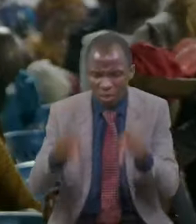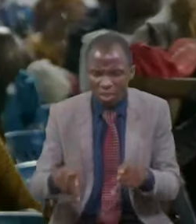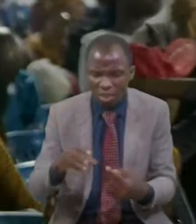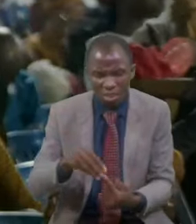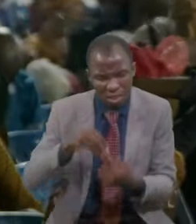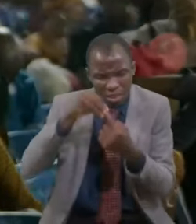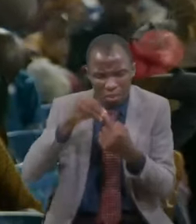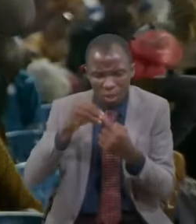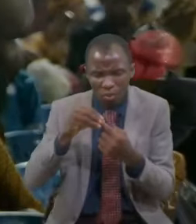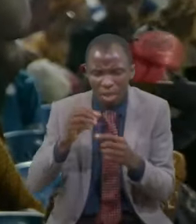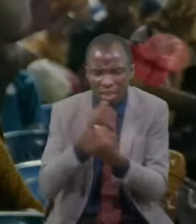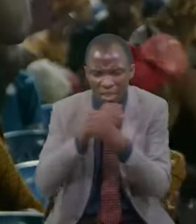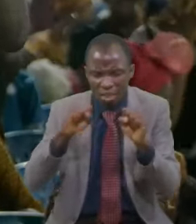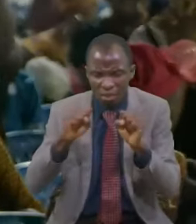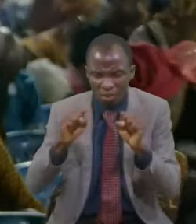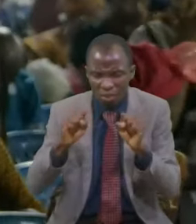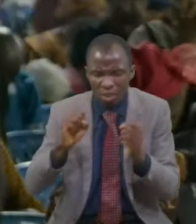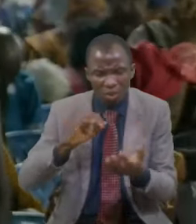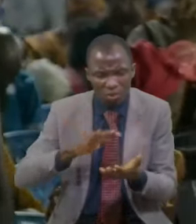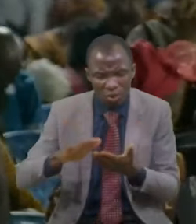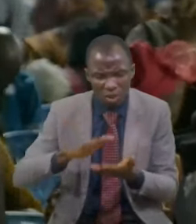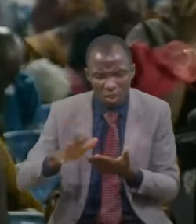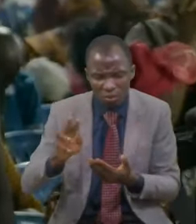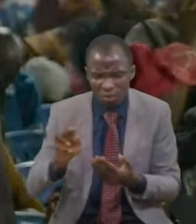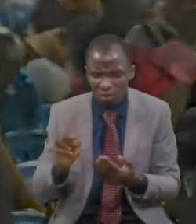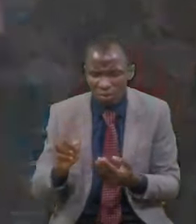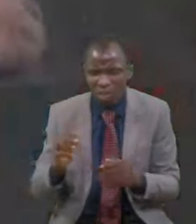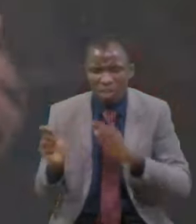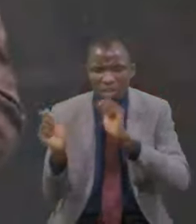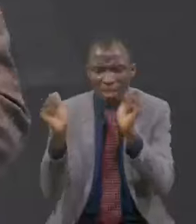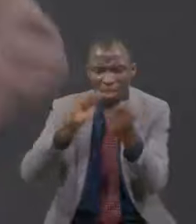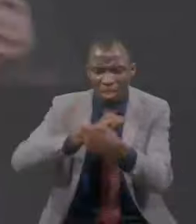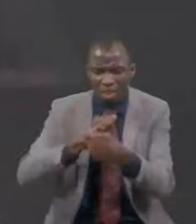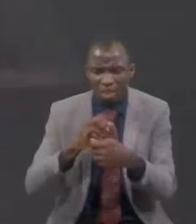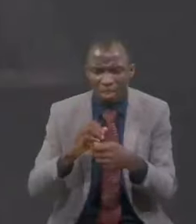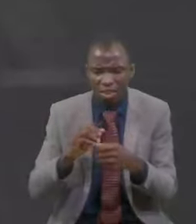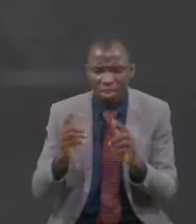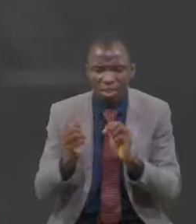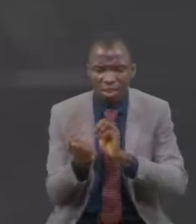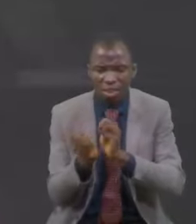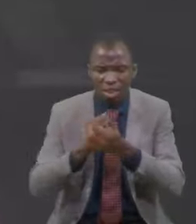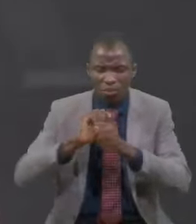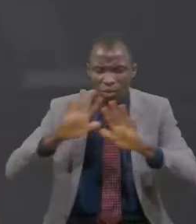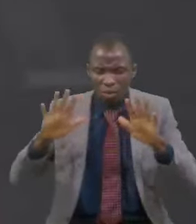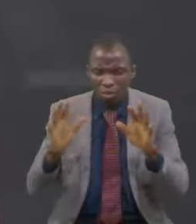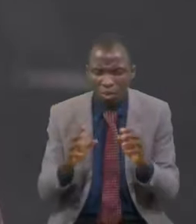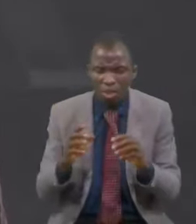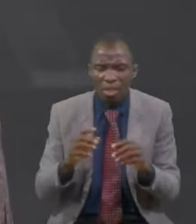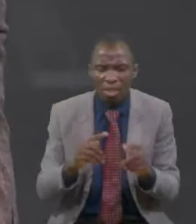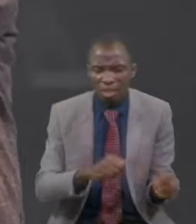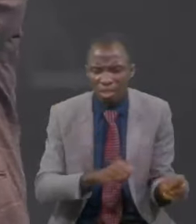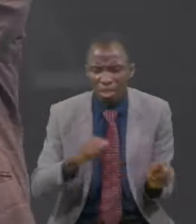saved, forgiven, changed, transformed. Transfer right